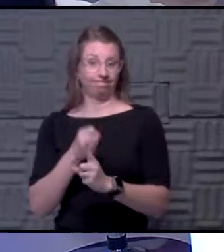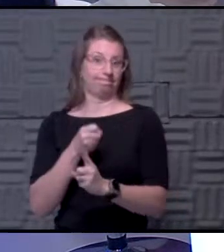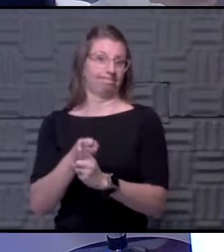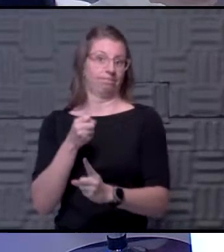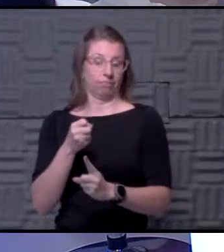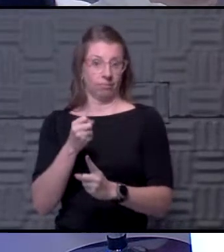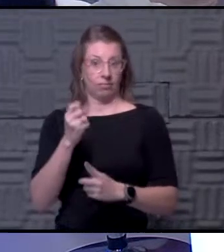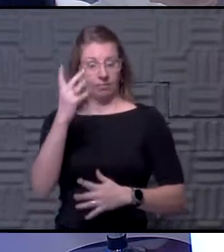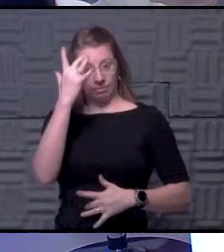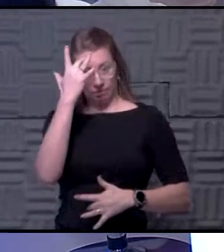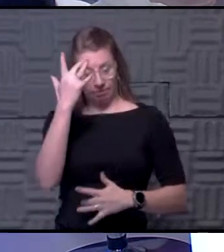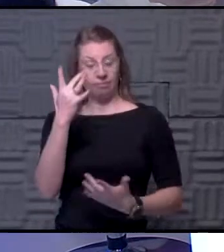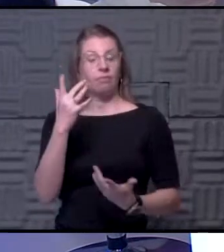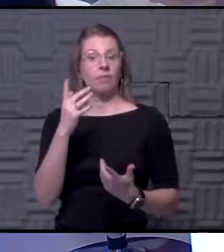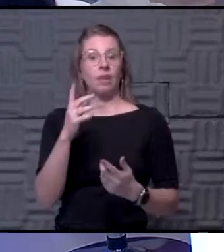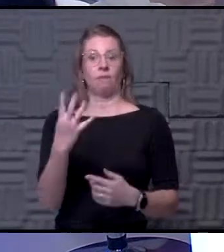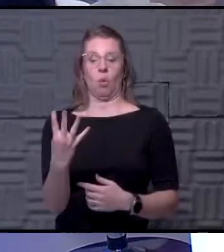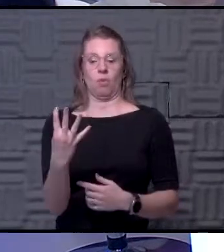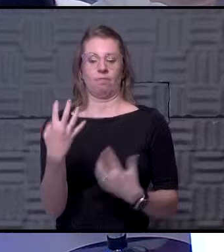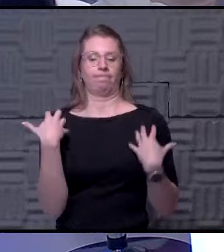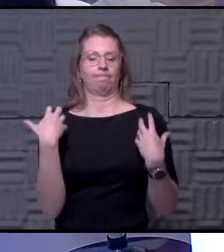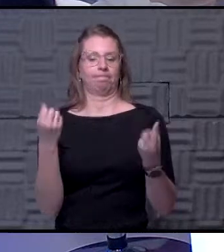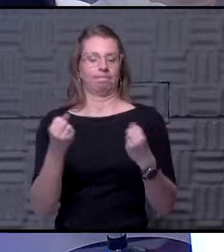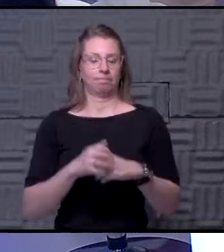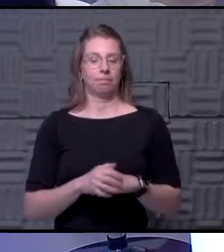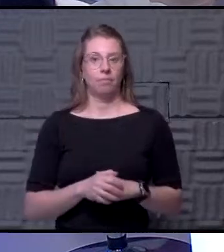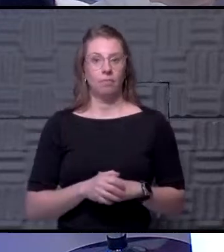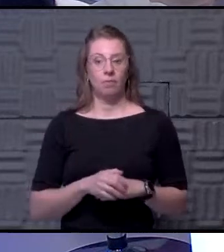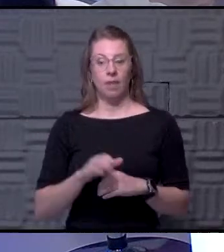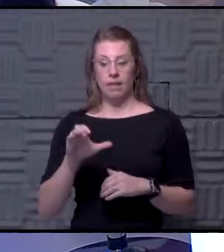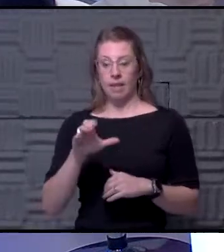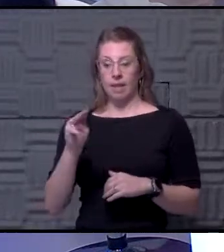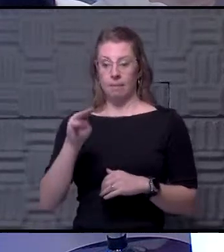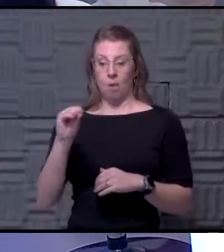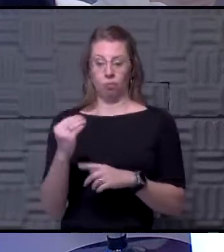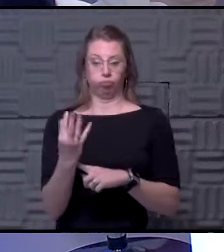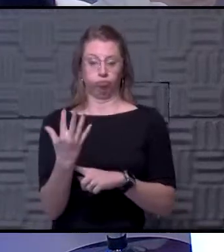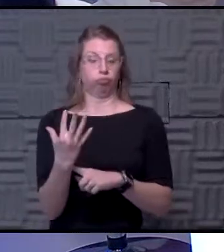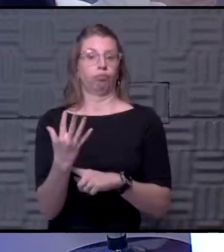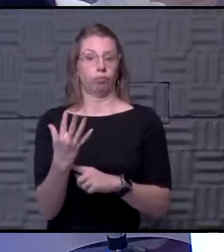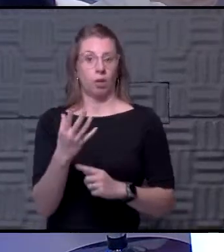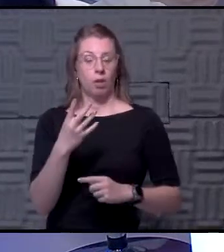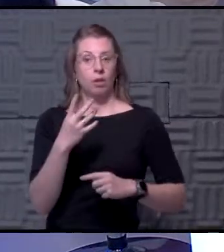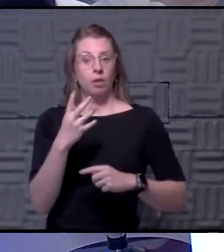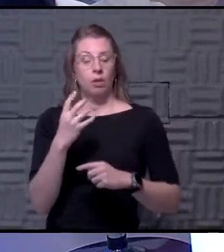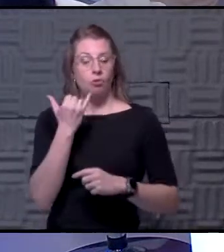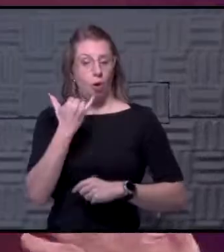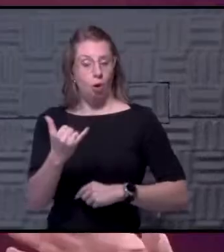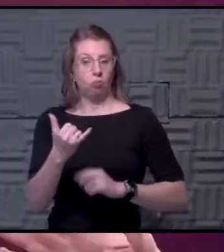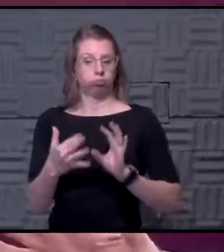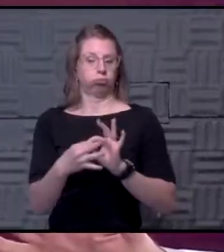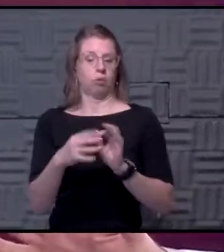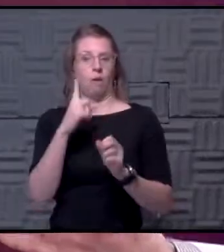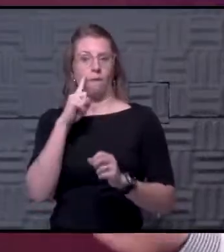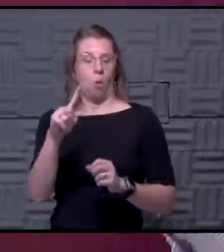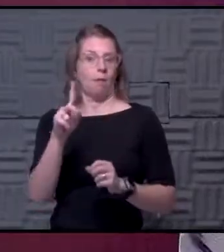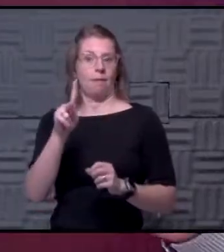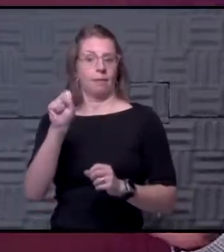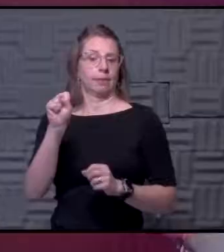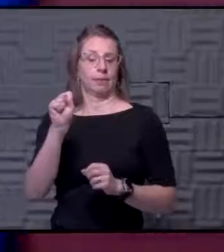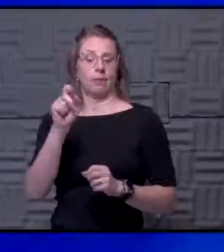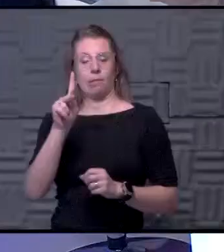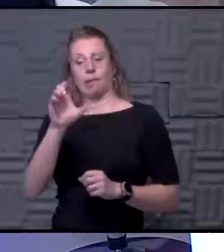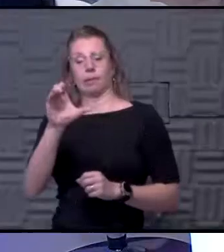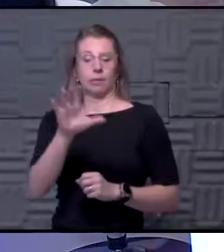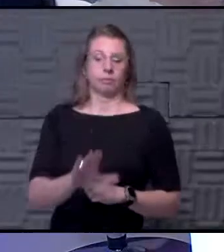4 in that recovery. And you know, we just finished our chief medical officer call for the Kansas City metropolitan area. Numbers are down everywhere. It's not just a